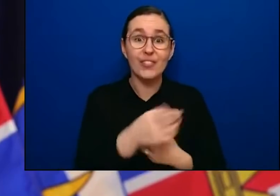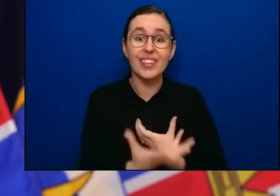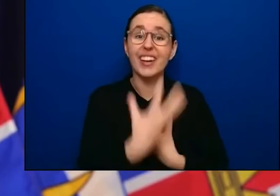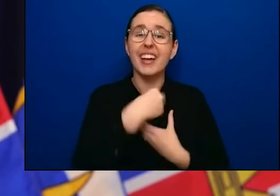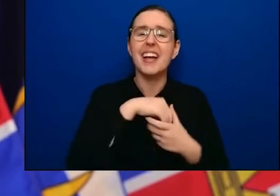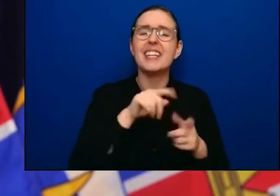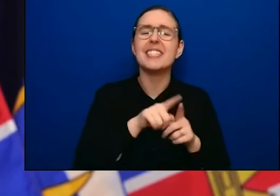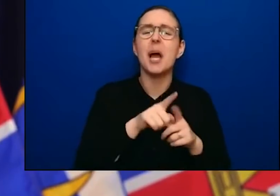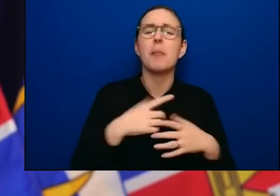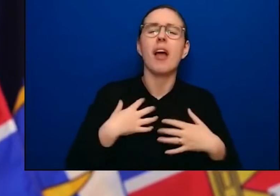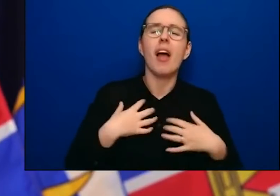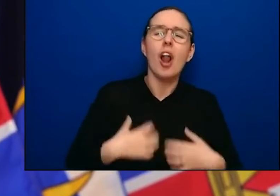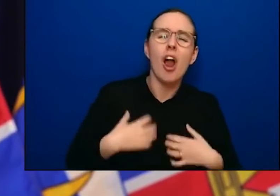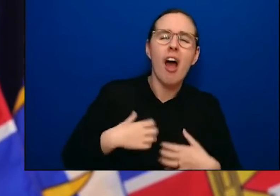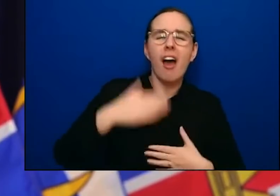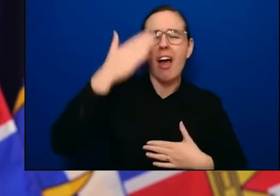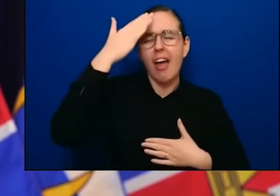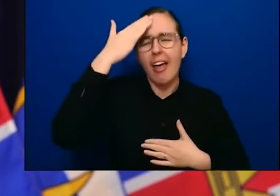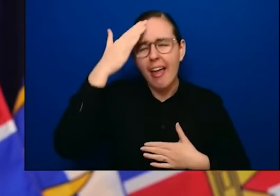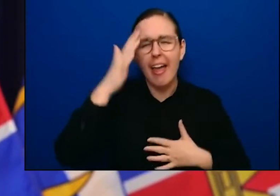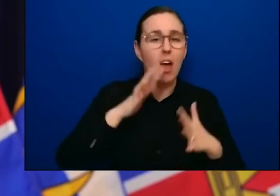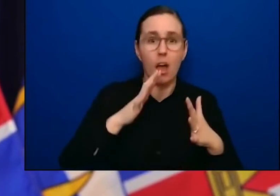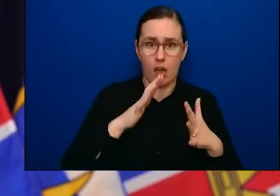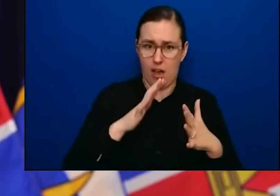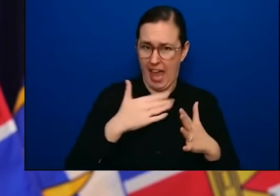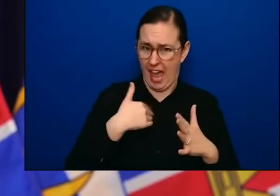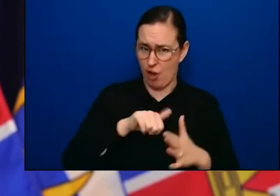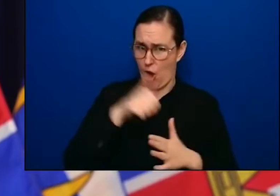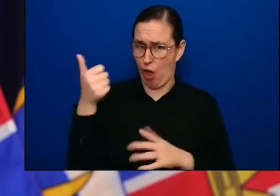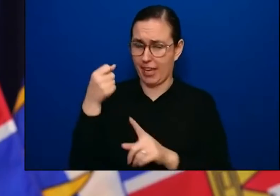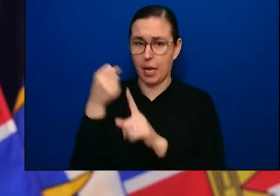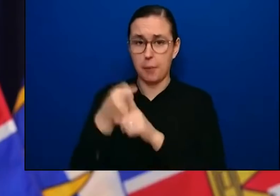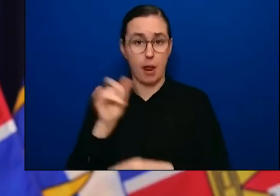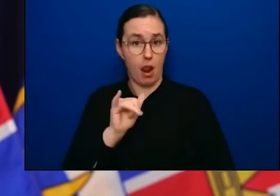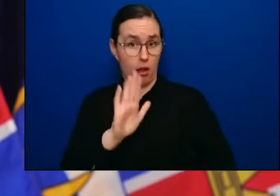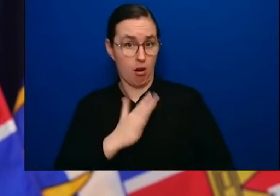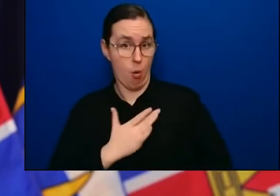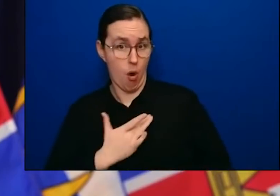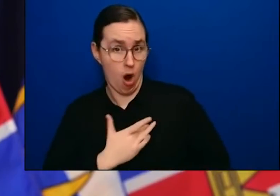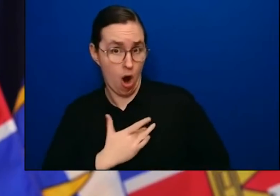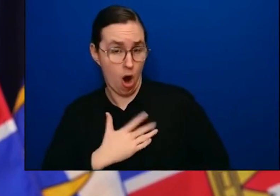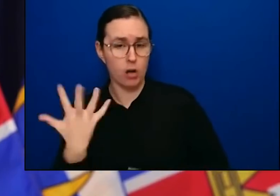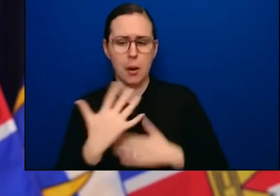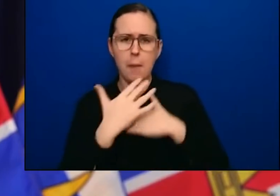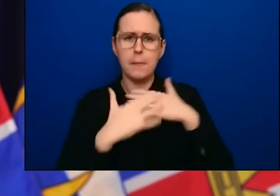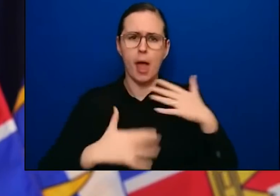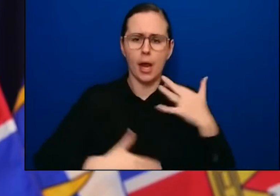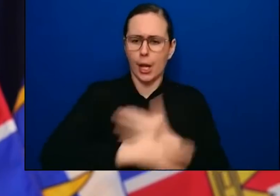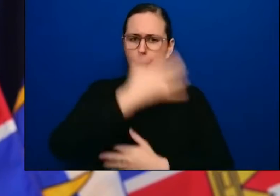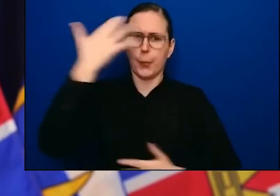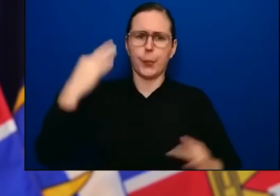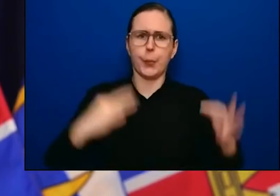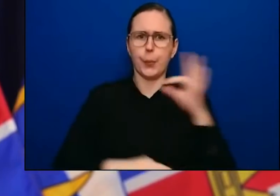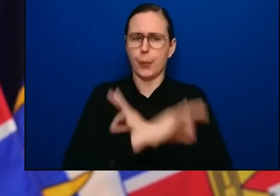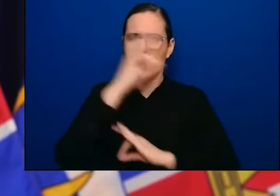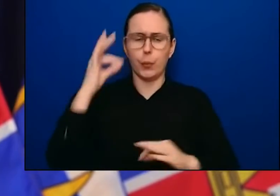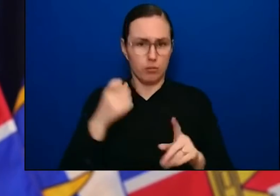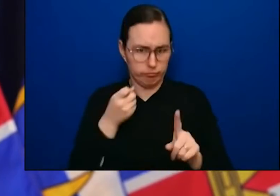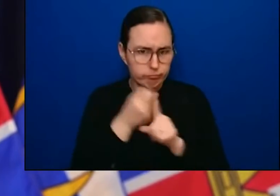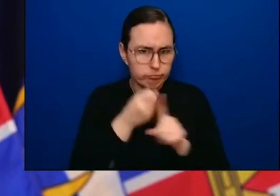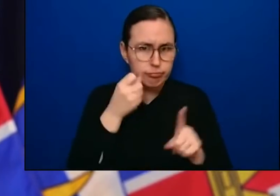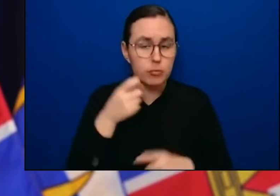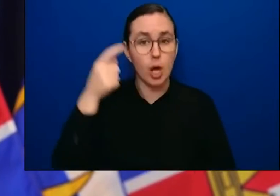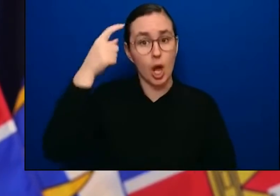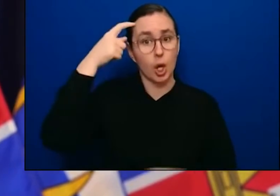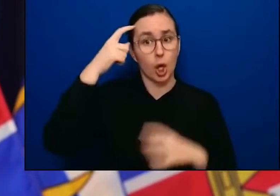blood system, on our heart, and on a neurological system. So people are, as you mentioned, and talking about brain